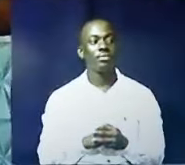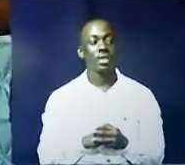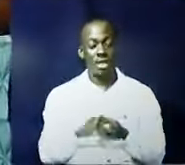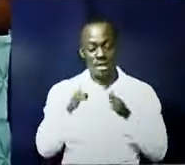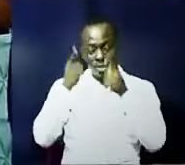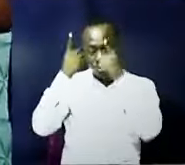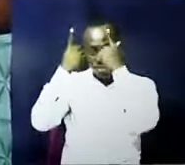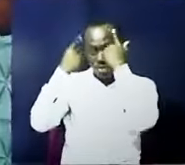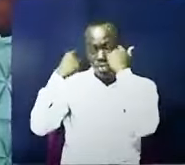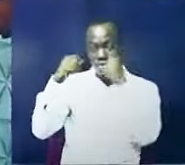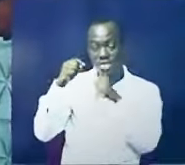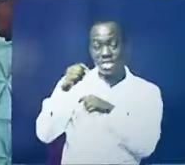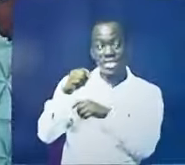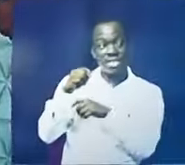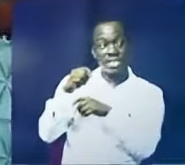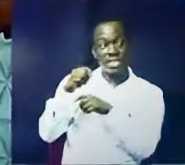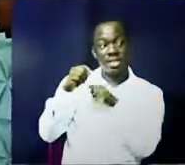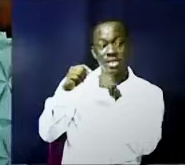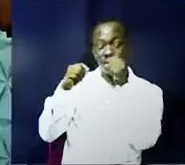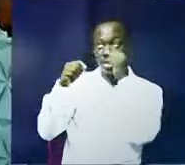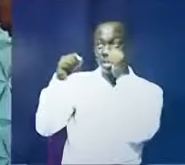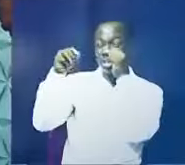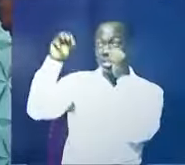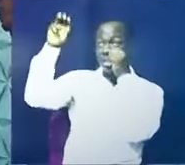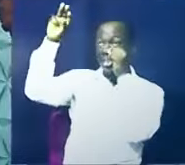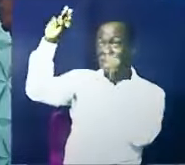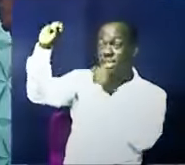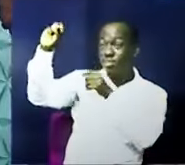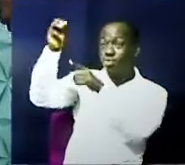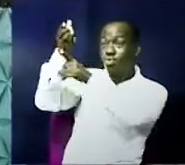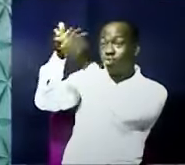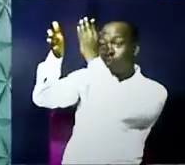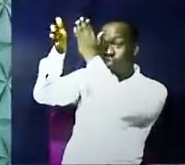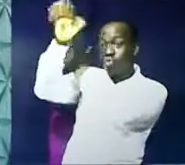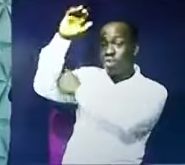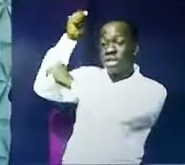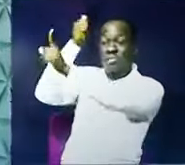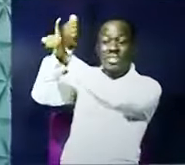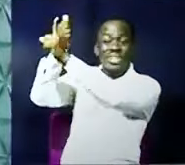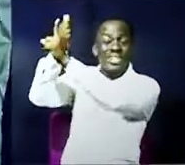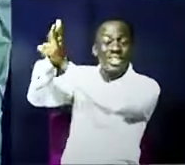Because it is he who makes us.